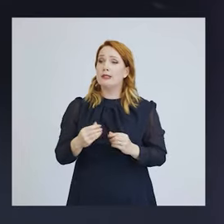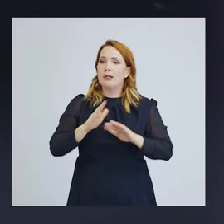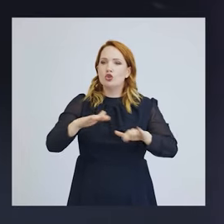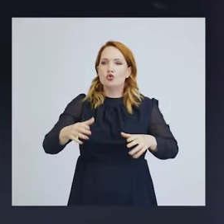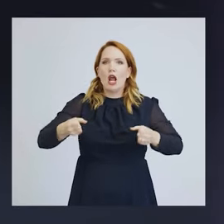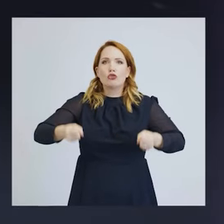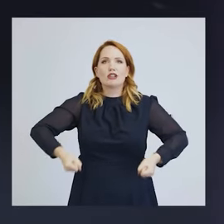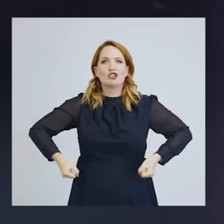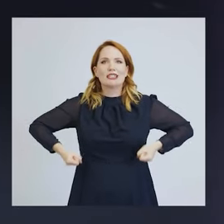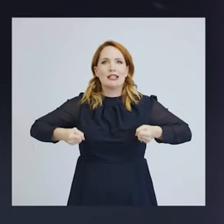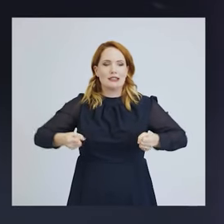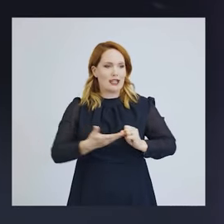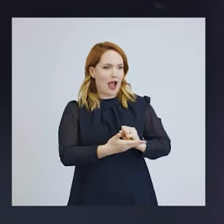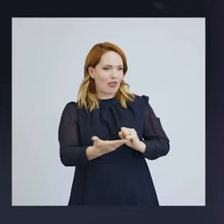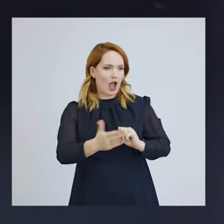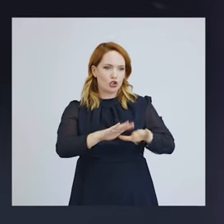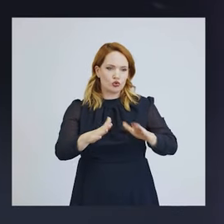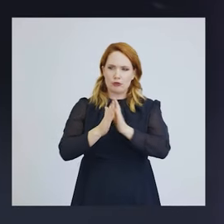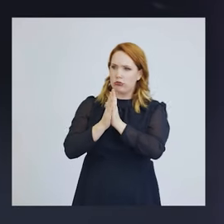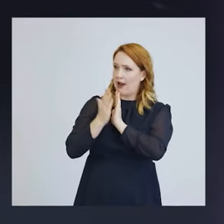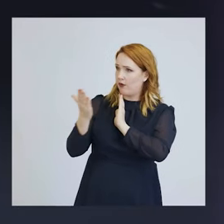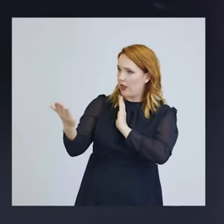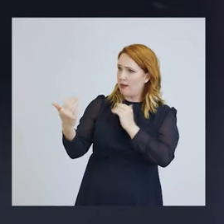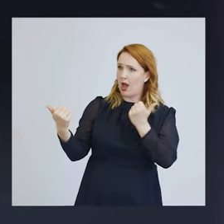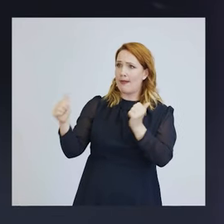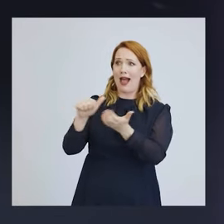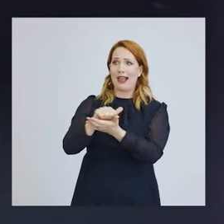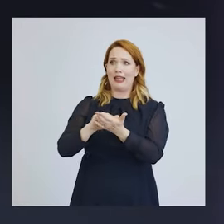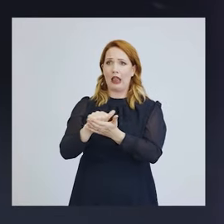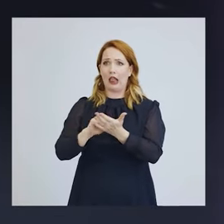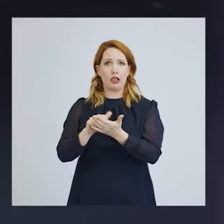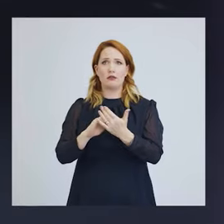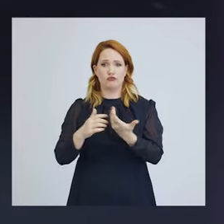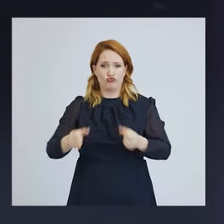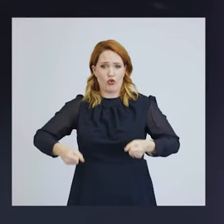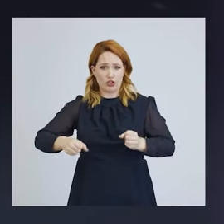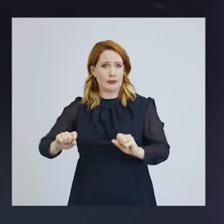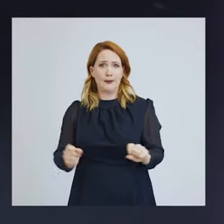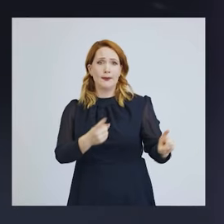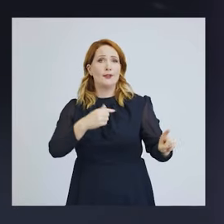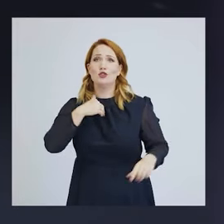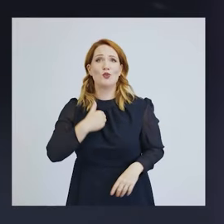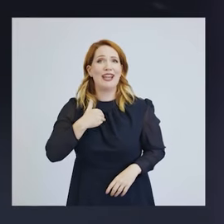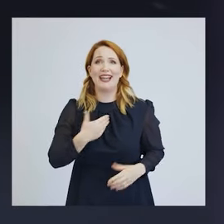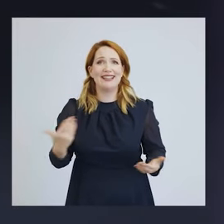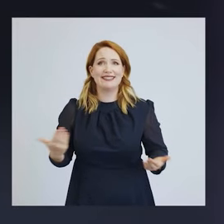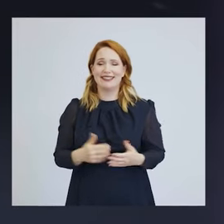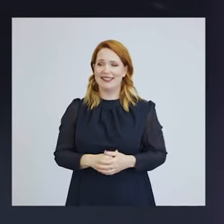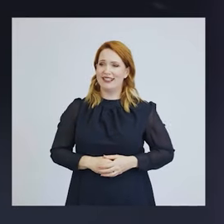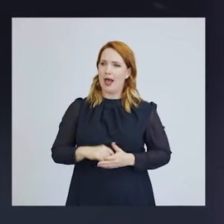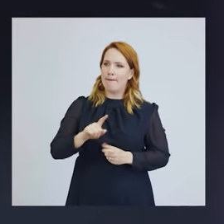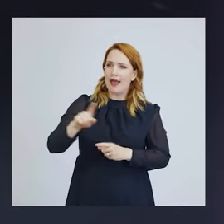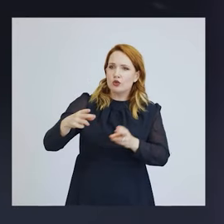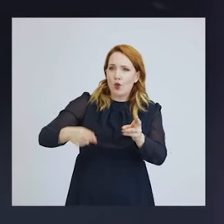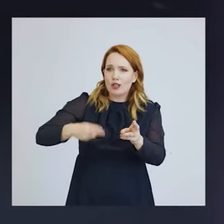We've seen kids that have walked in on crutches and the kids have prayed for them and they get completely healed and they walk out without the crutches and they